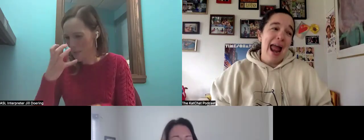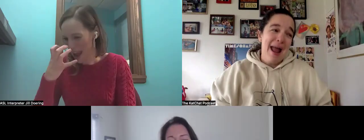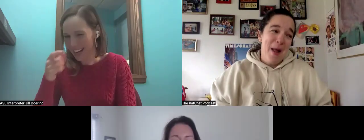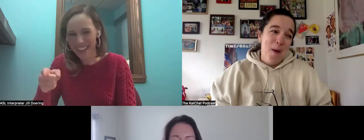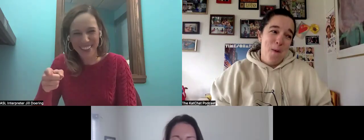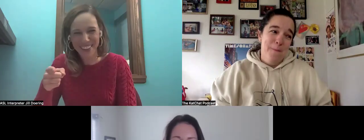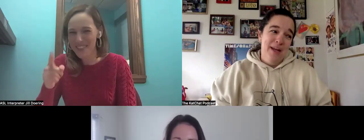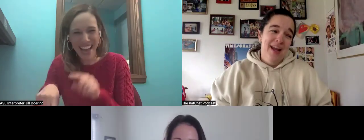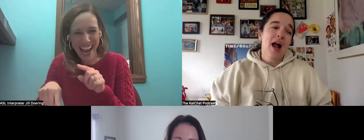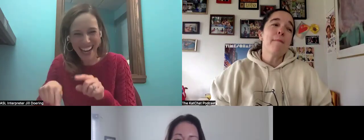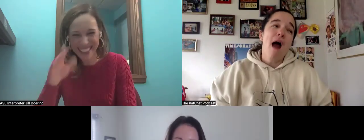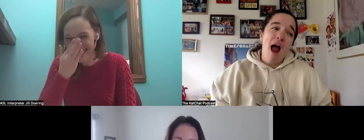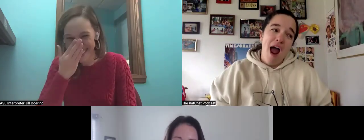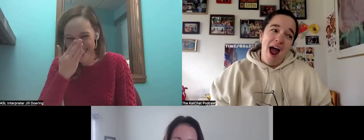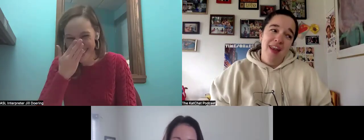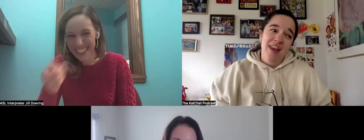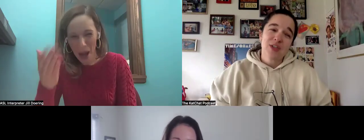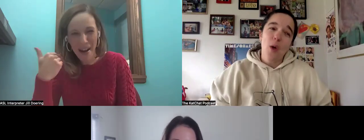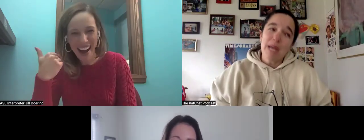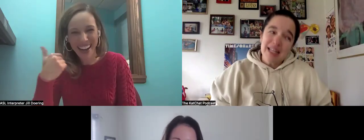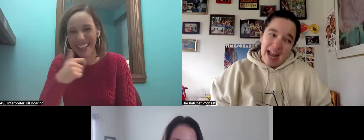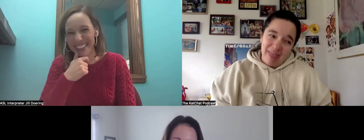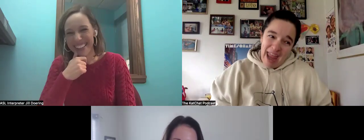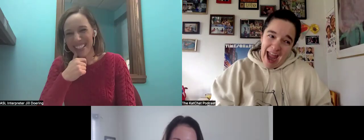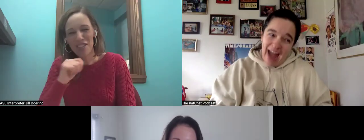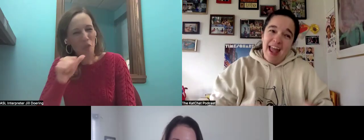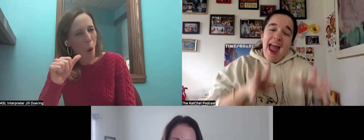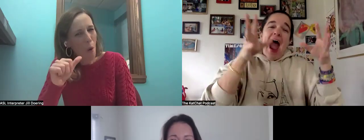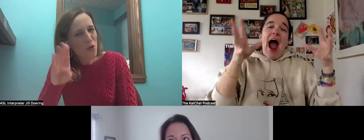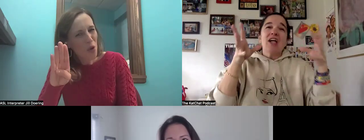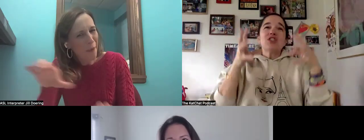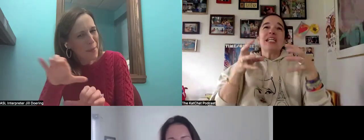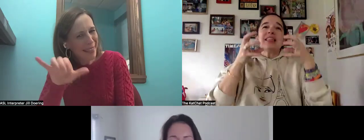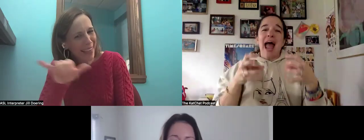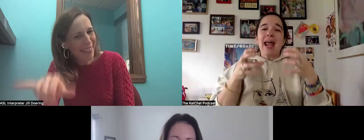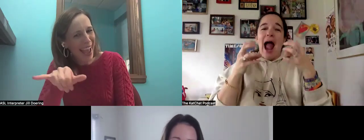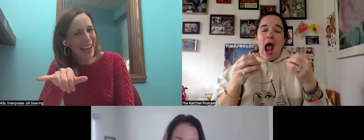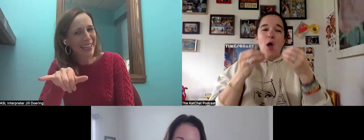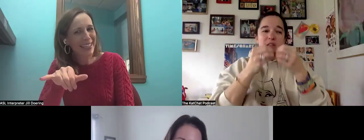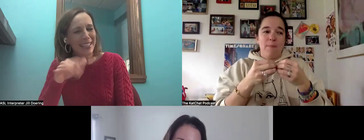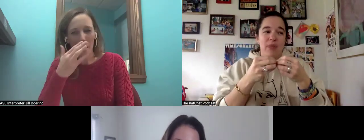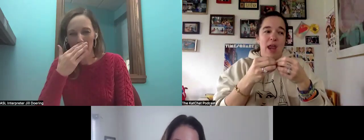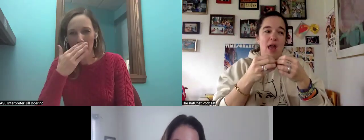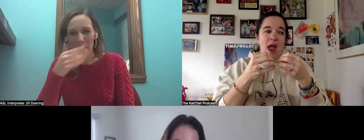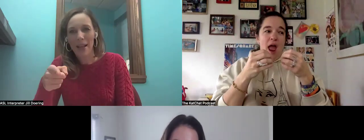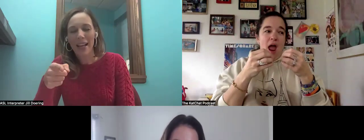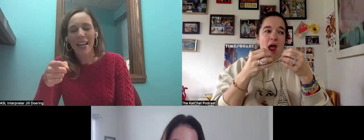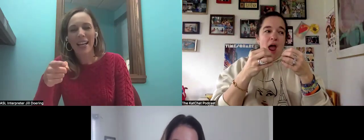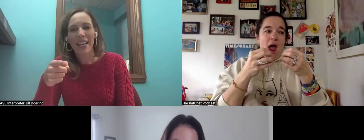No, to help. Come on, don't be like that. I I know. just like how